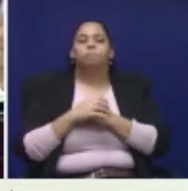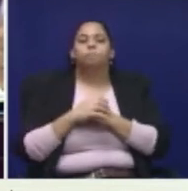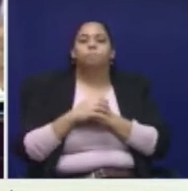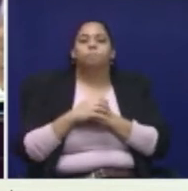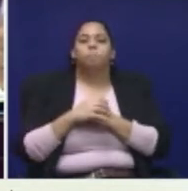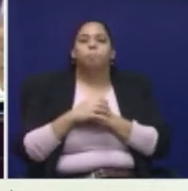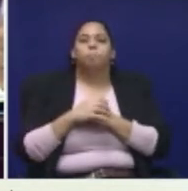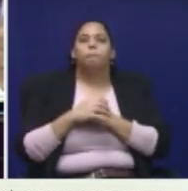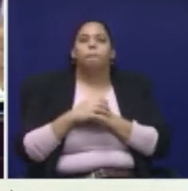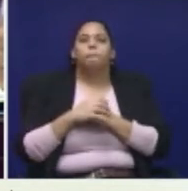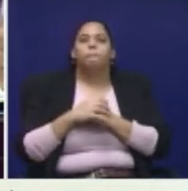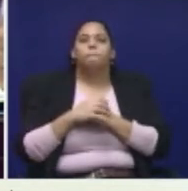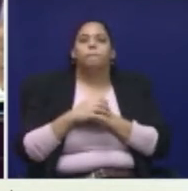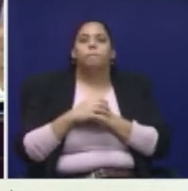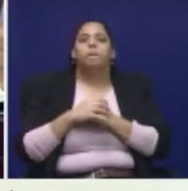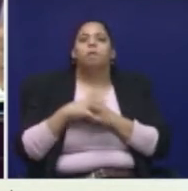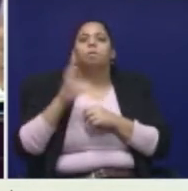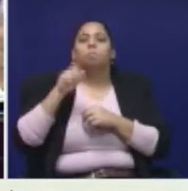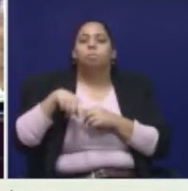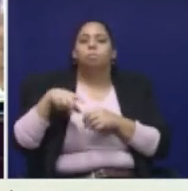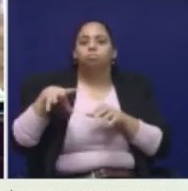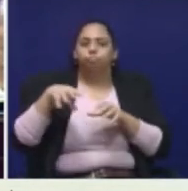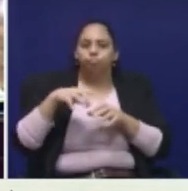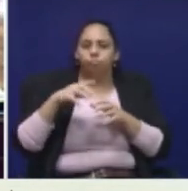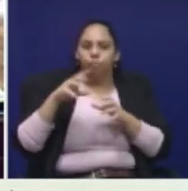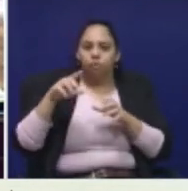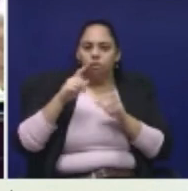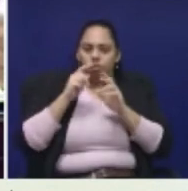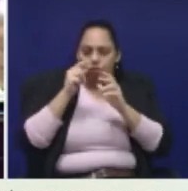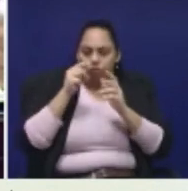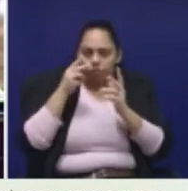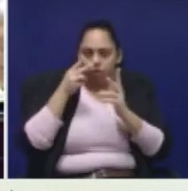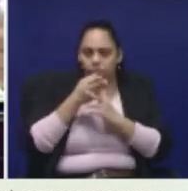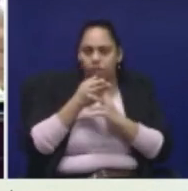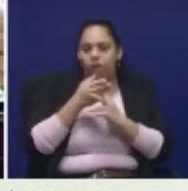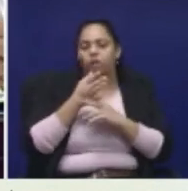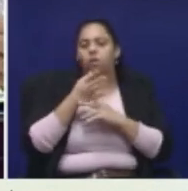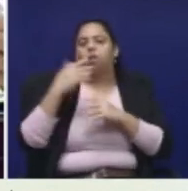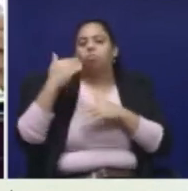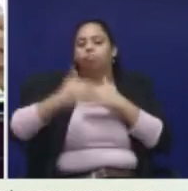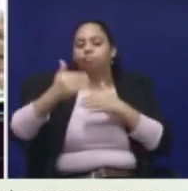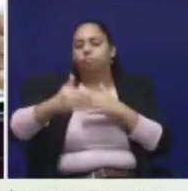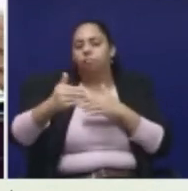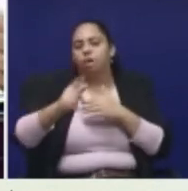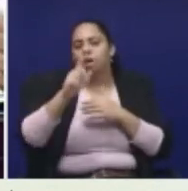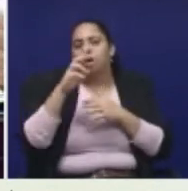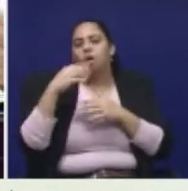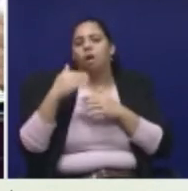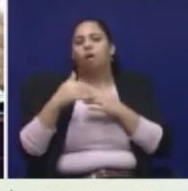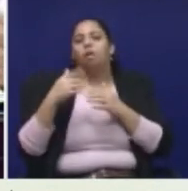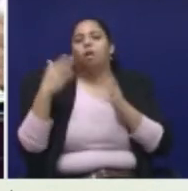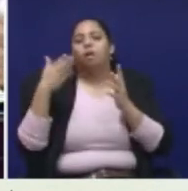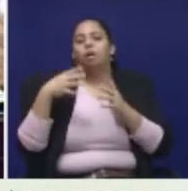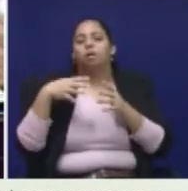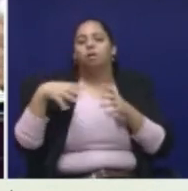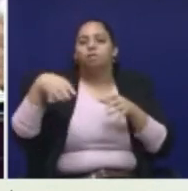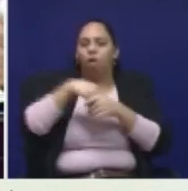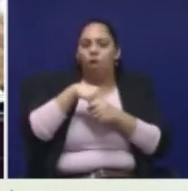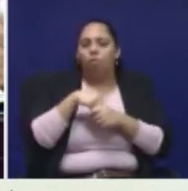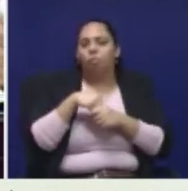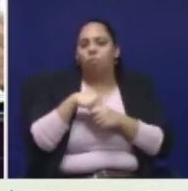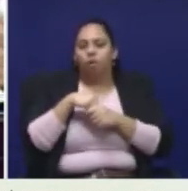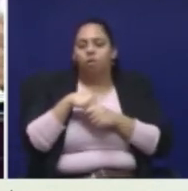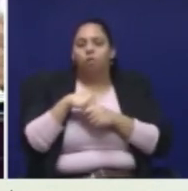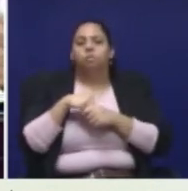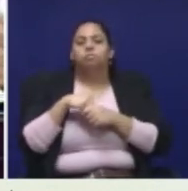the commitment to more inclusive, transparent, and regular media engagement. And the ACDP positions